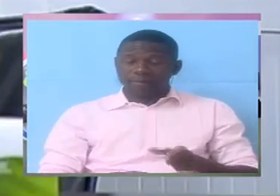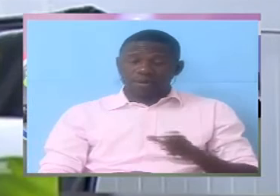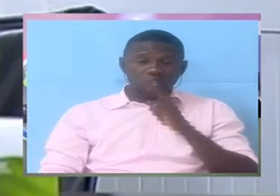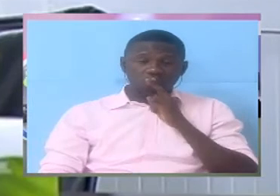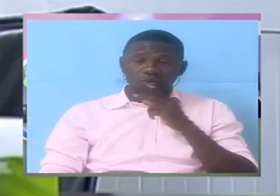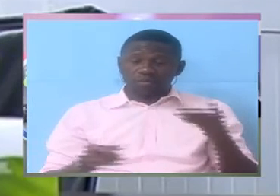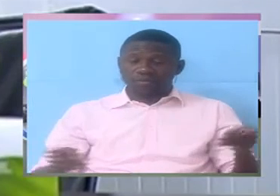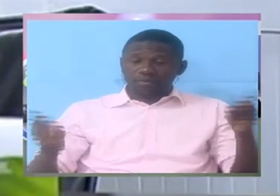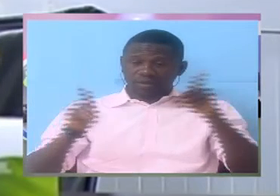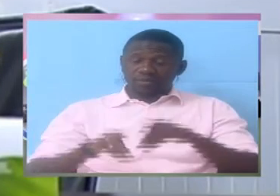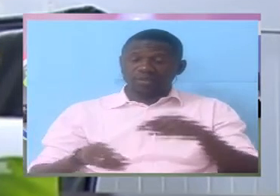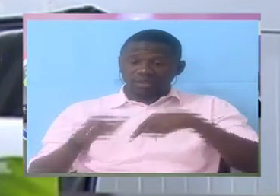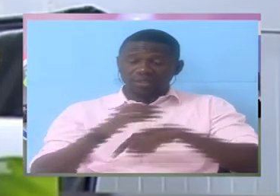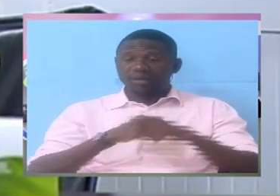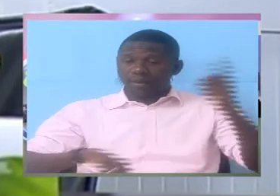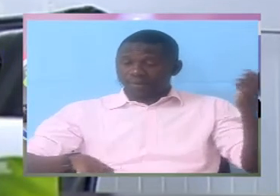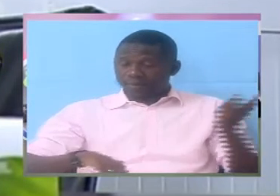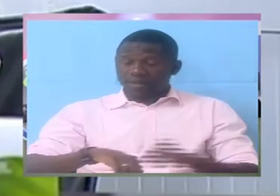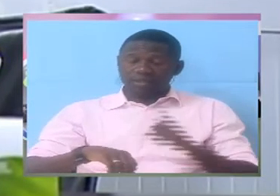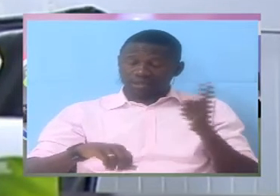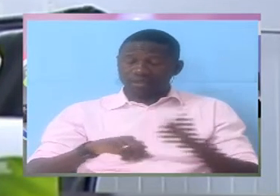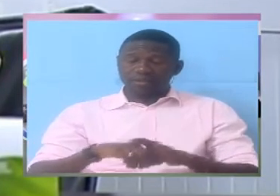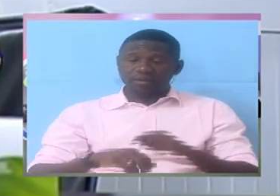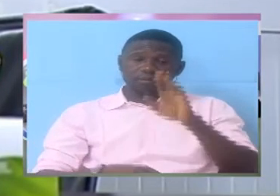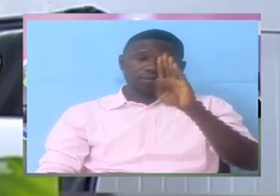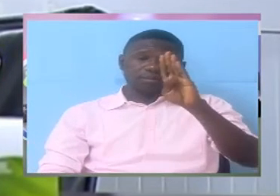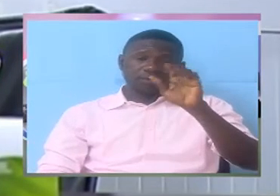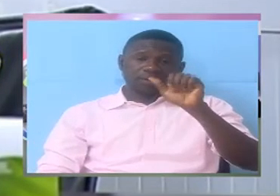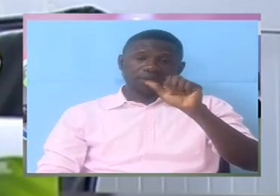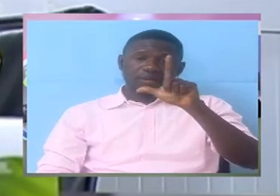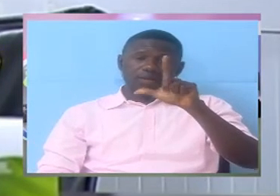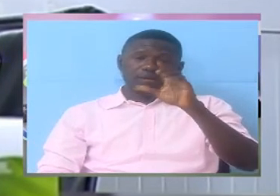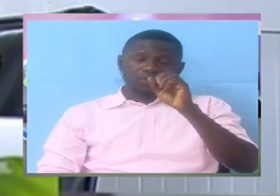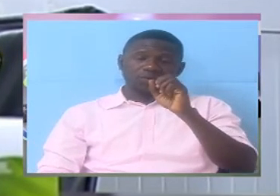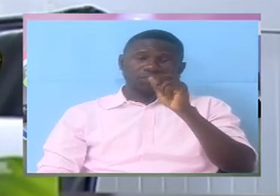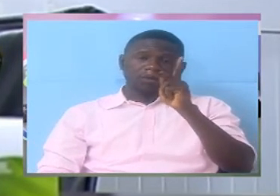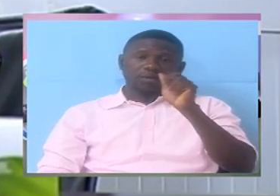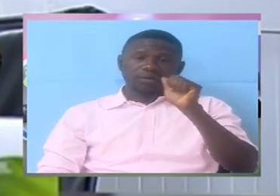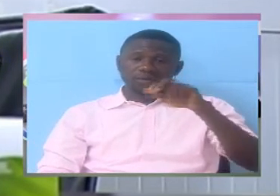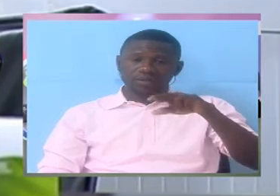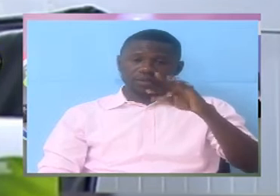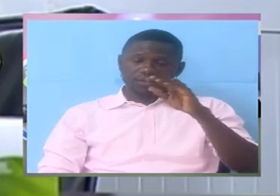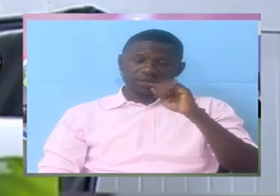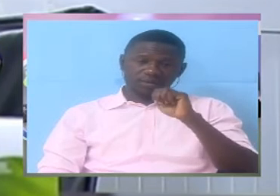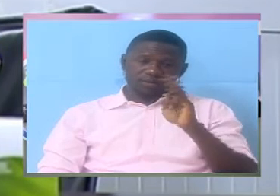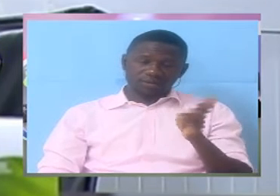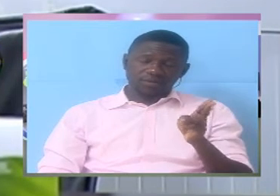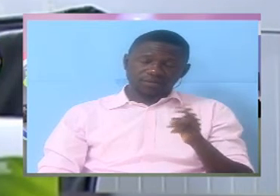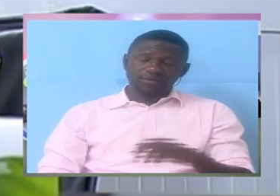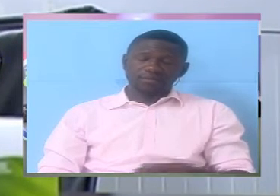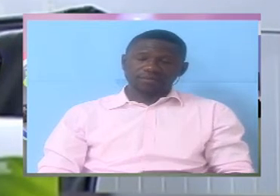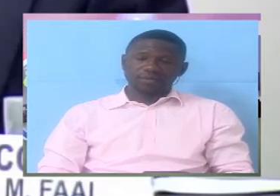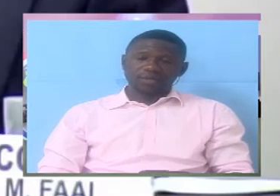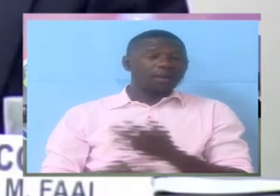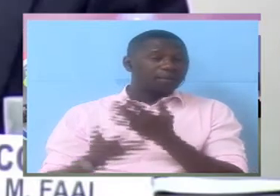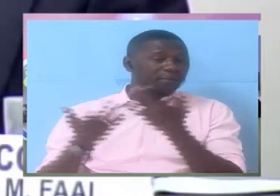liboro ba. Many the escort team. Jama many dandan diro kenan. How